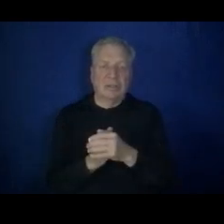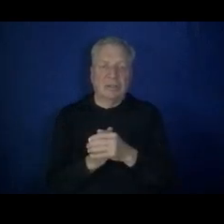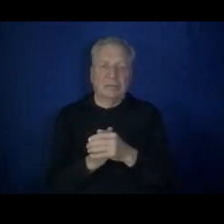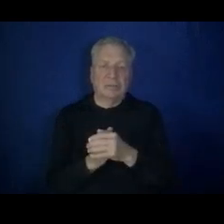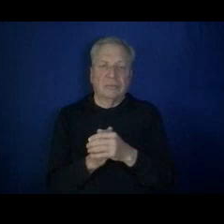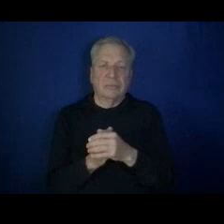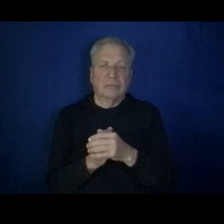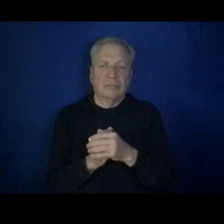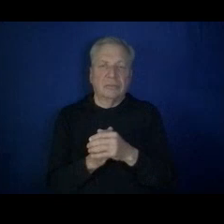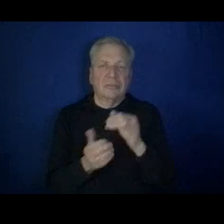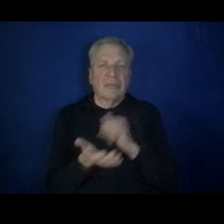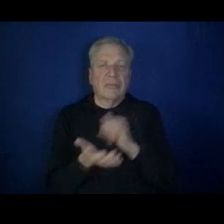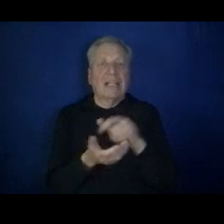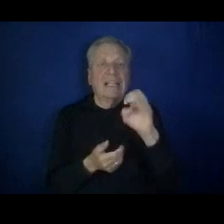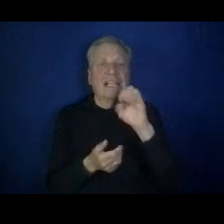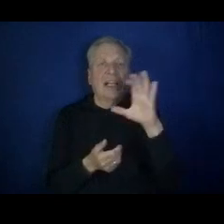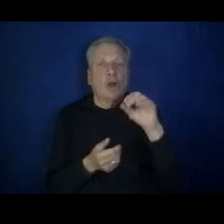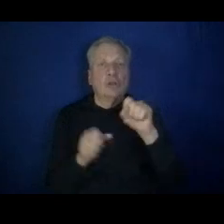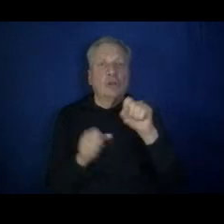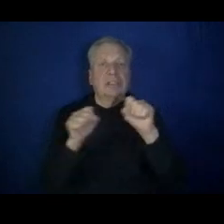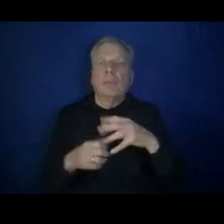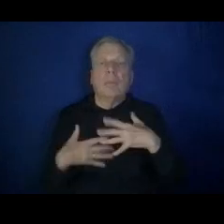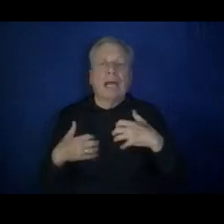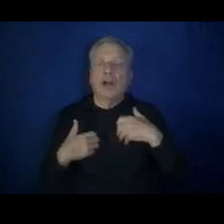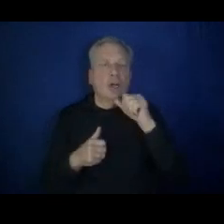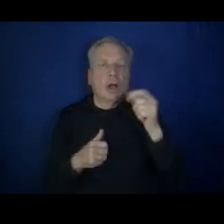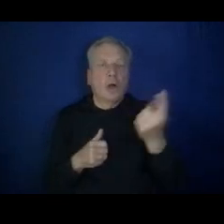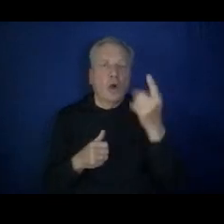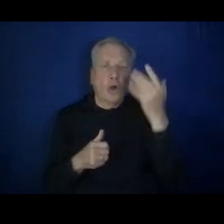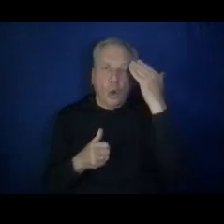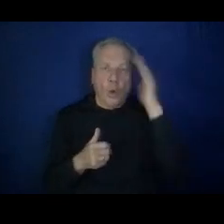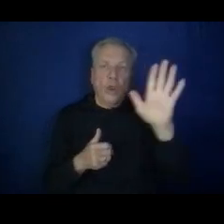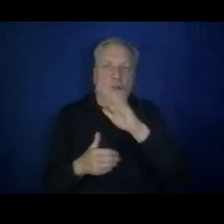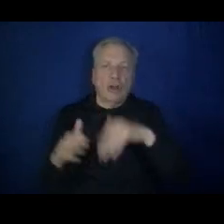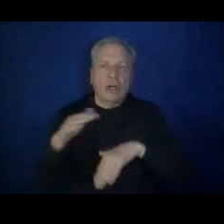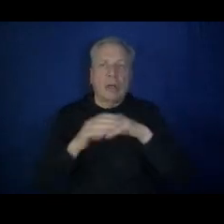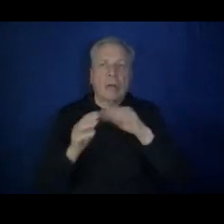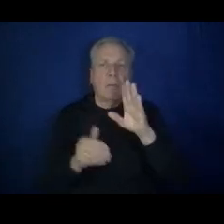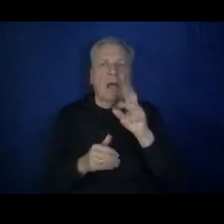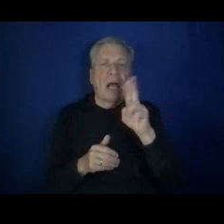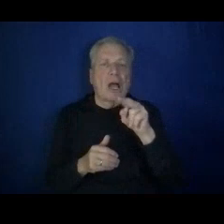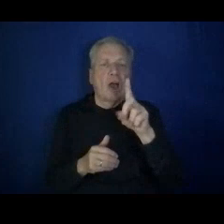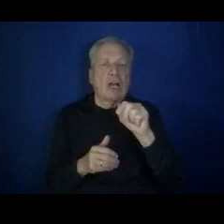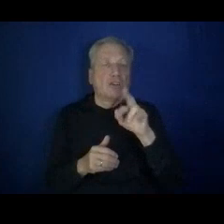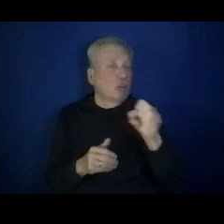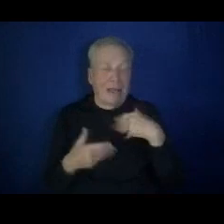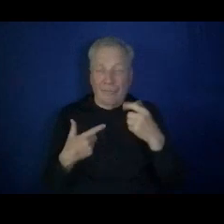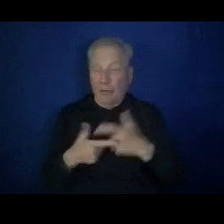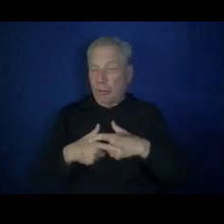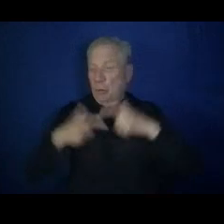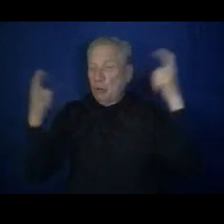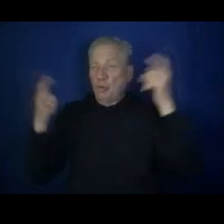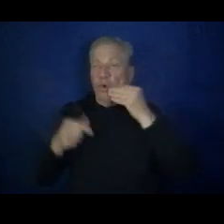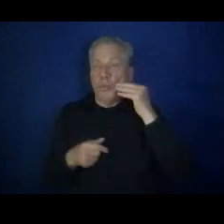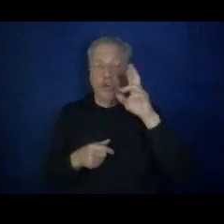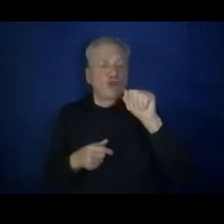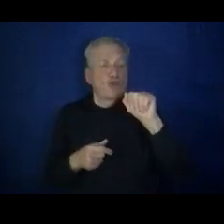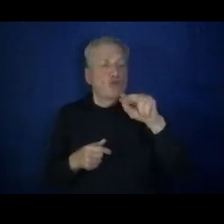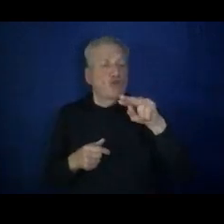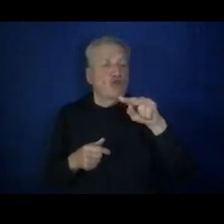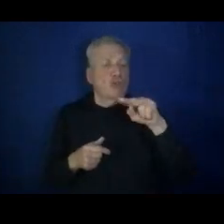That's in the ecosystem. Bears don't know these political boundaries, and bears have huge home ranges, so they come and go. Some